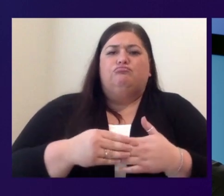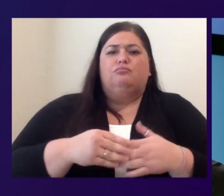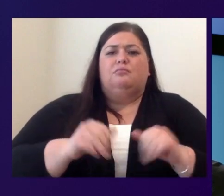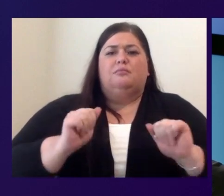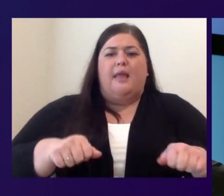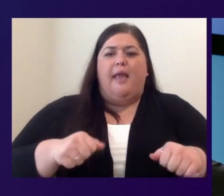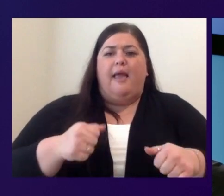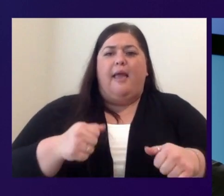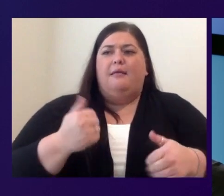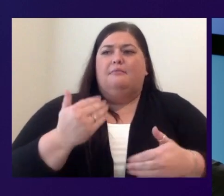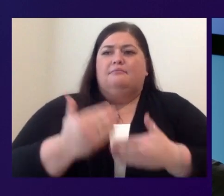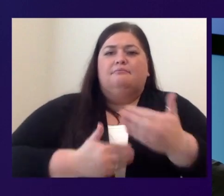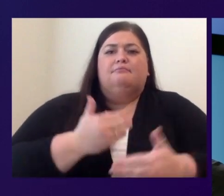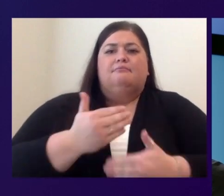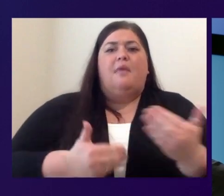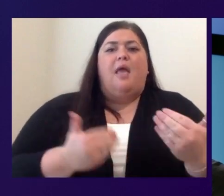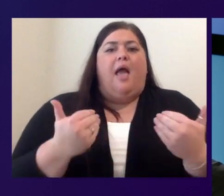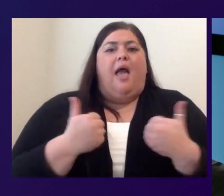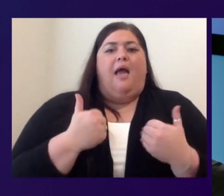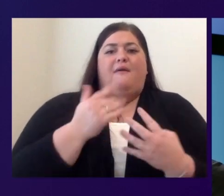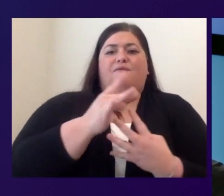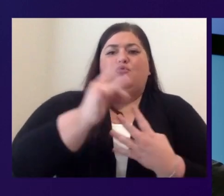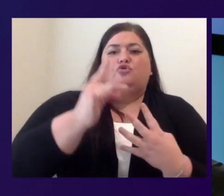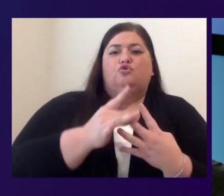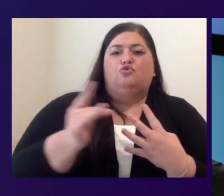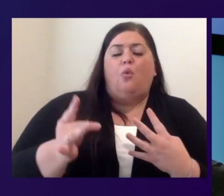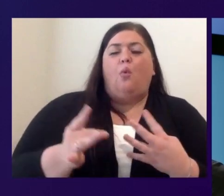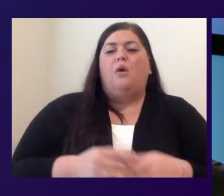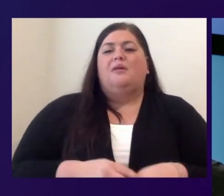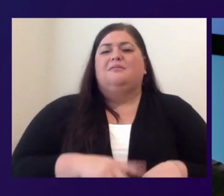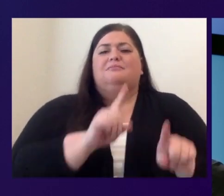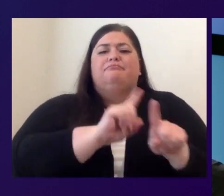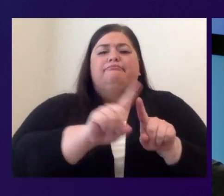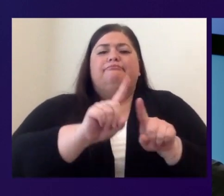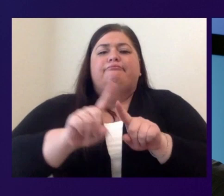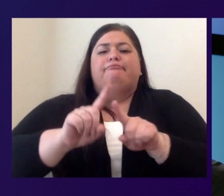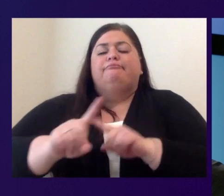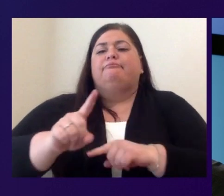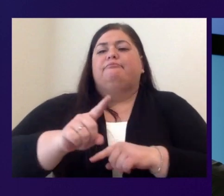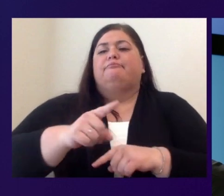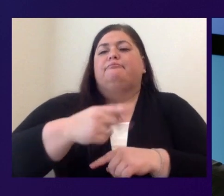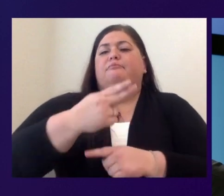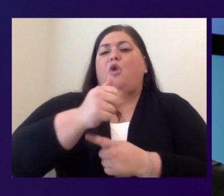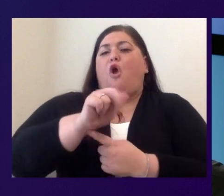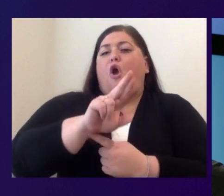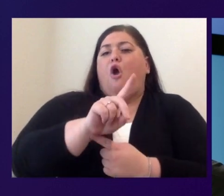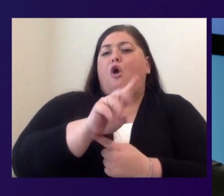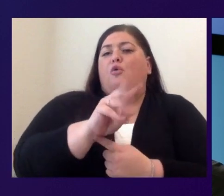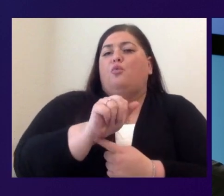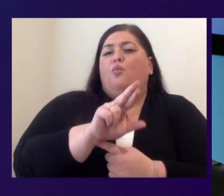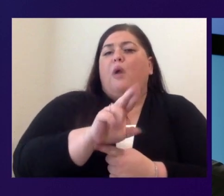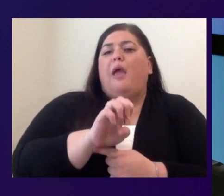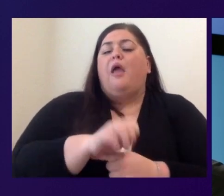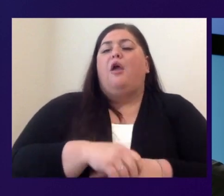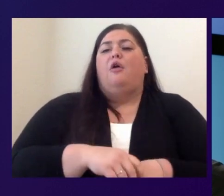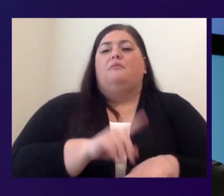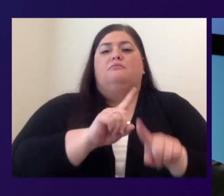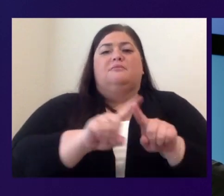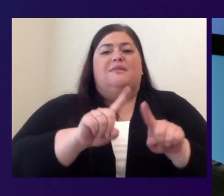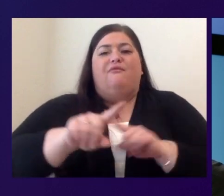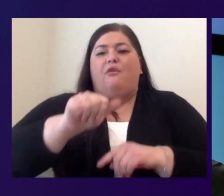choice of different operating systems, different hardwares, different applications that they can